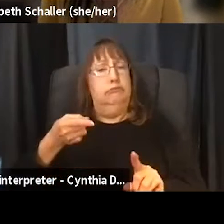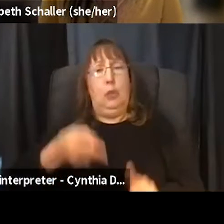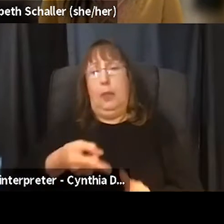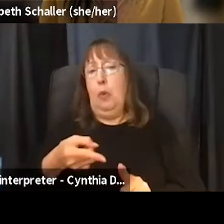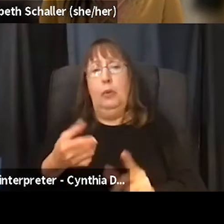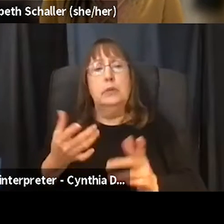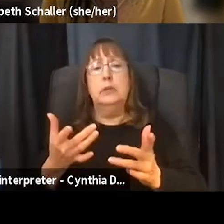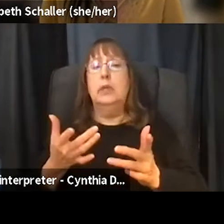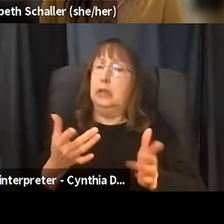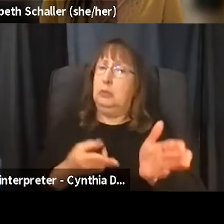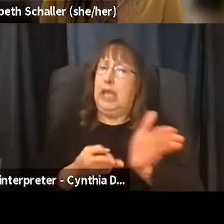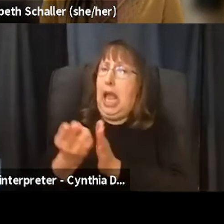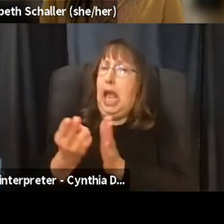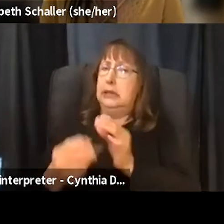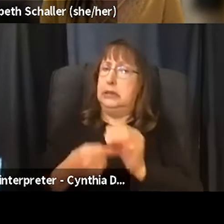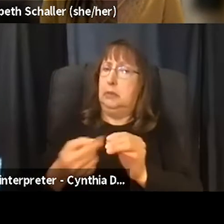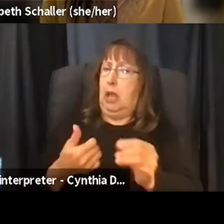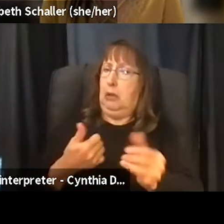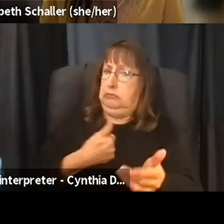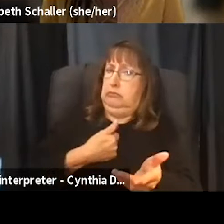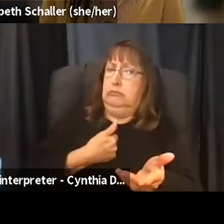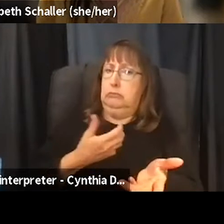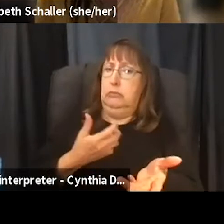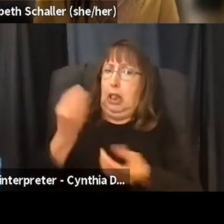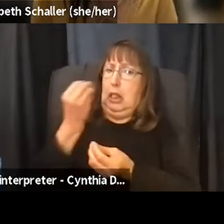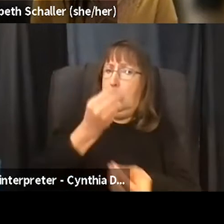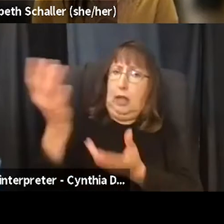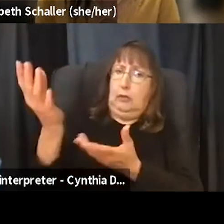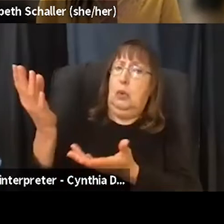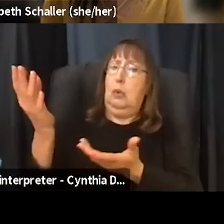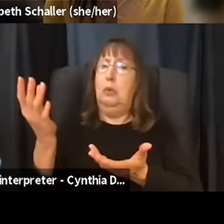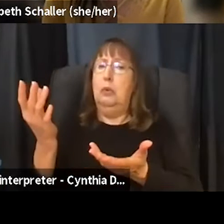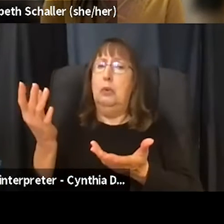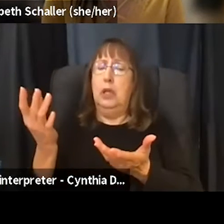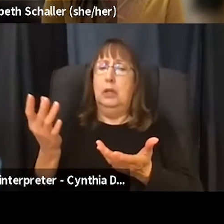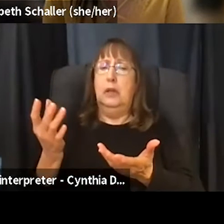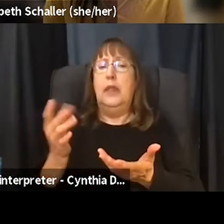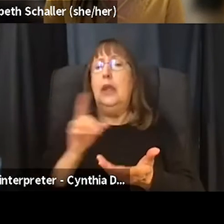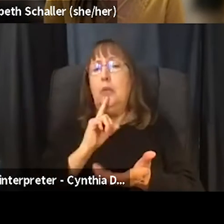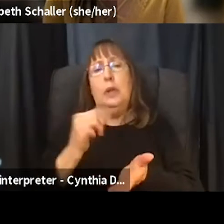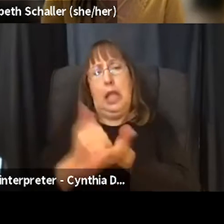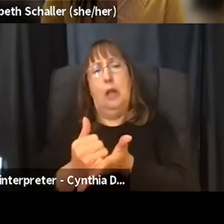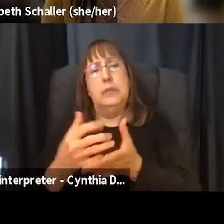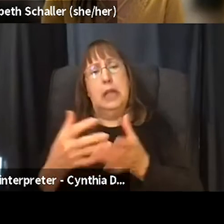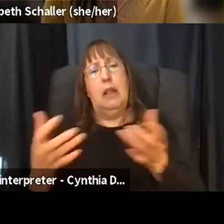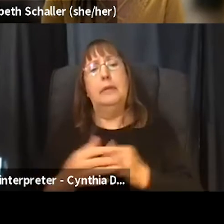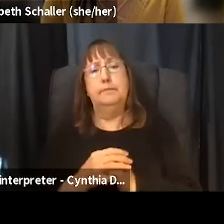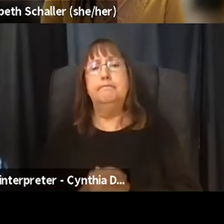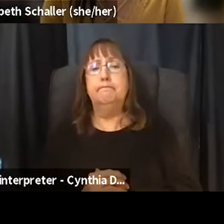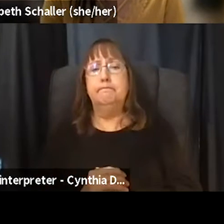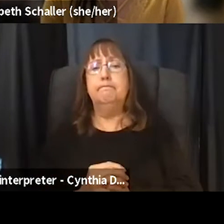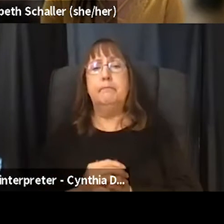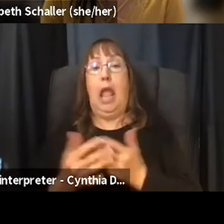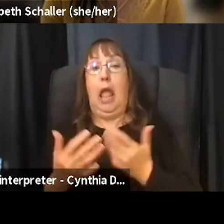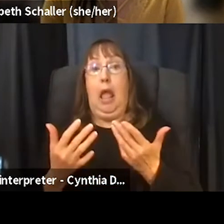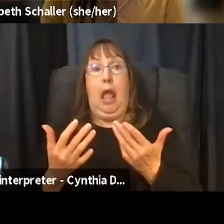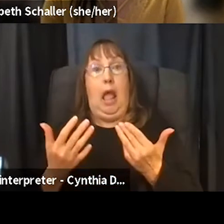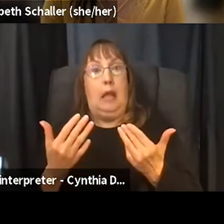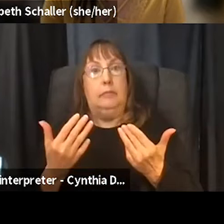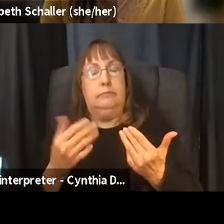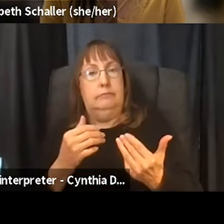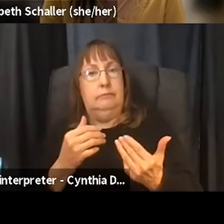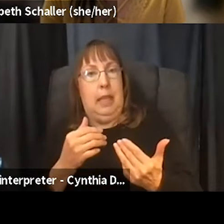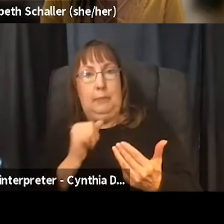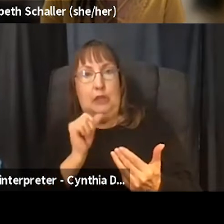who you are with people and letting them know really helps. I don't know if that helps